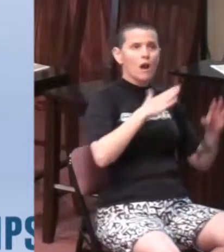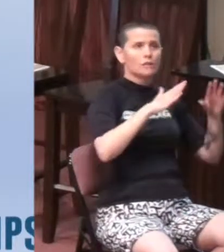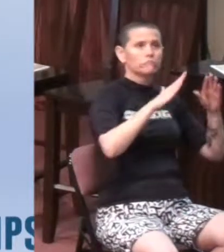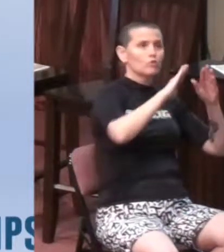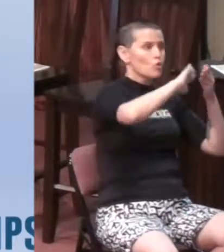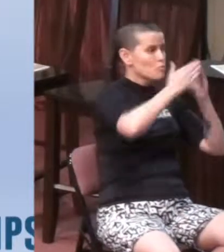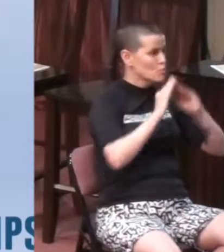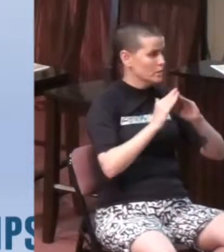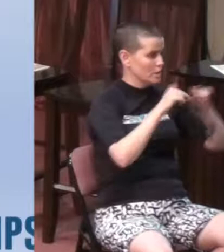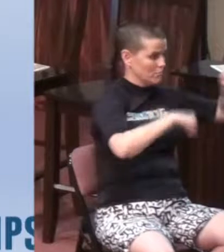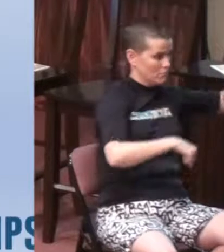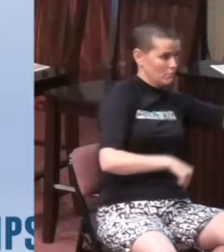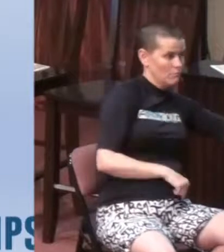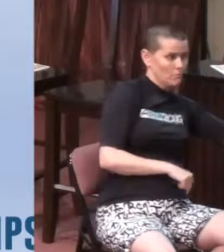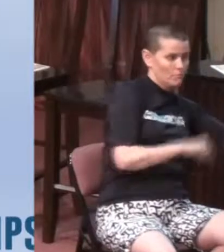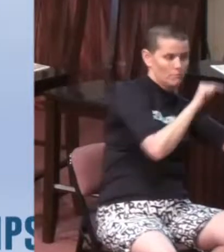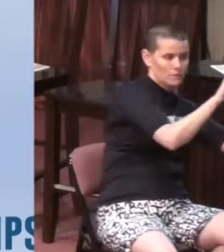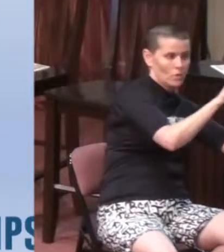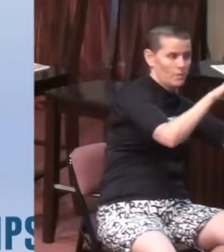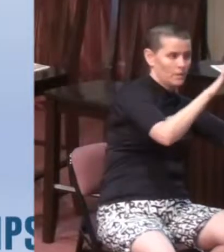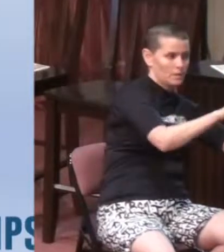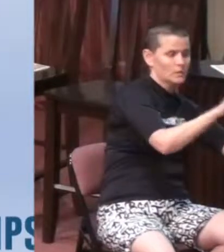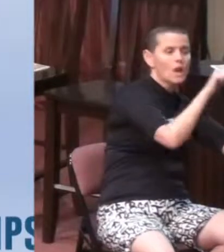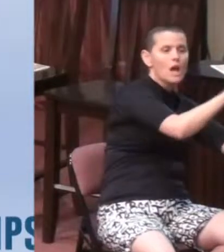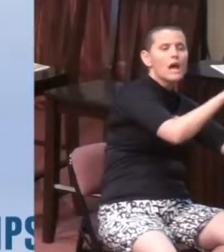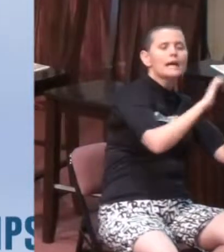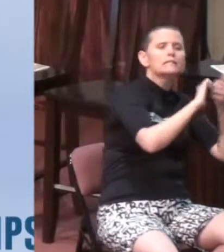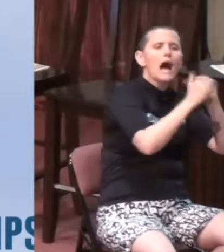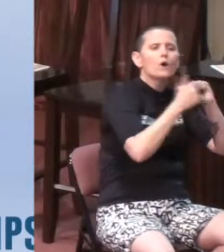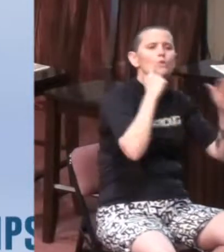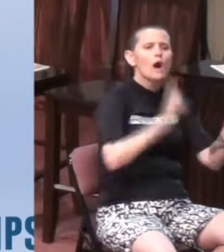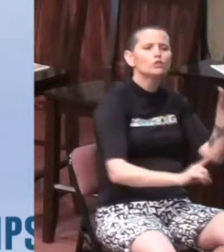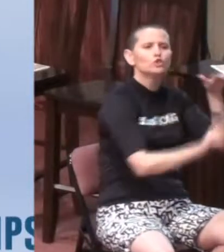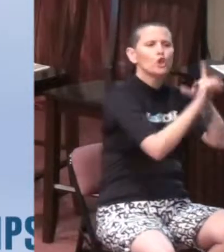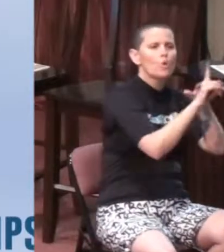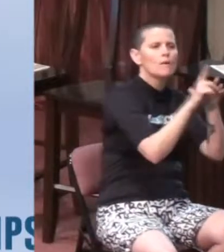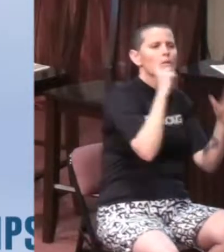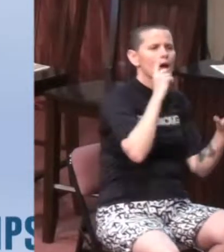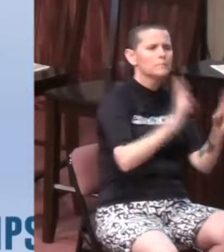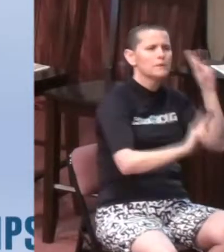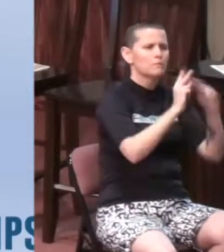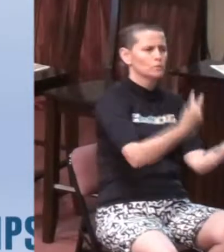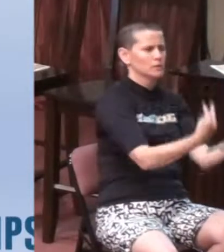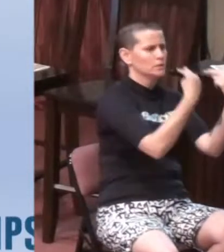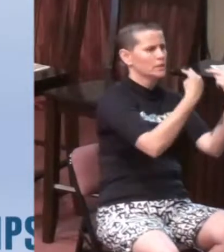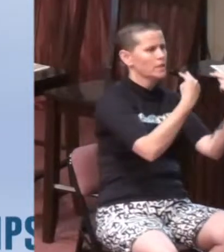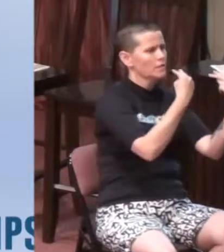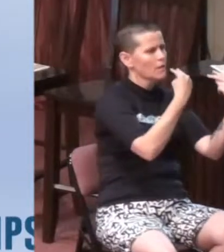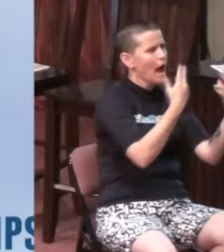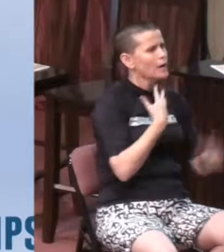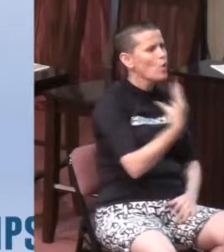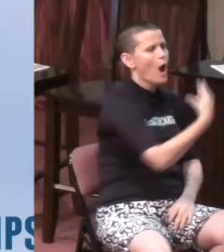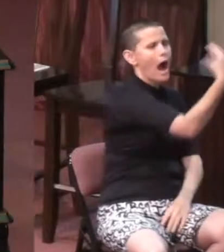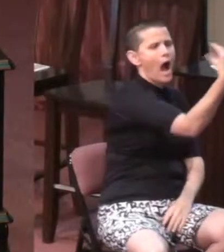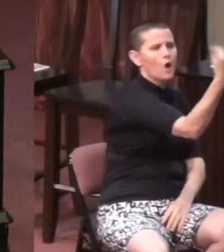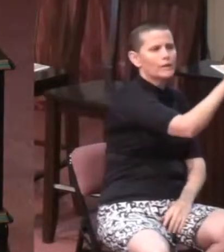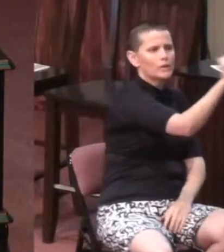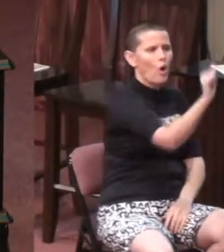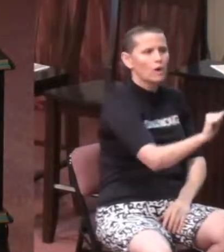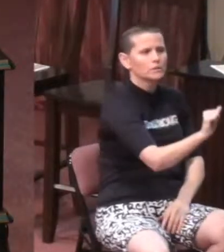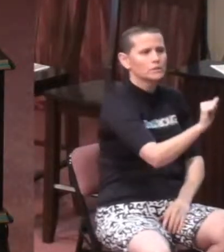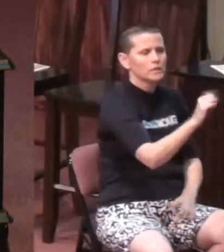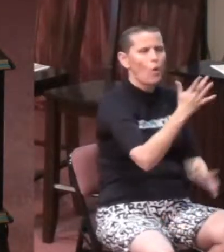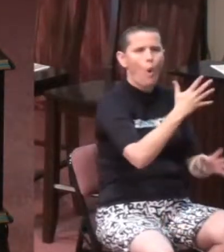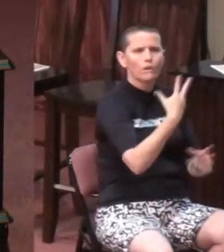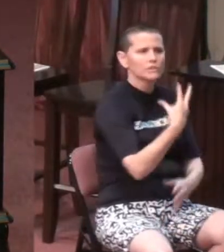up within the whole ministry of Unity Church of the Hills? How am I showing up within Austin? How am I showing up in the state of